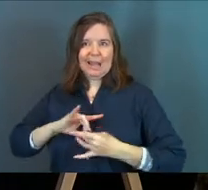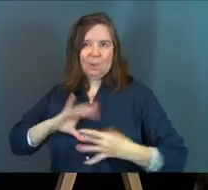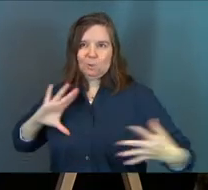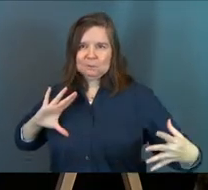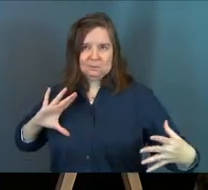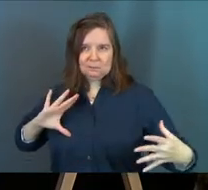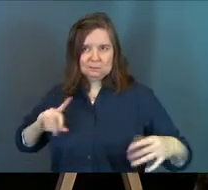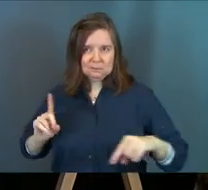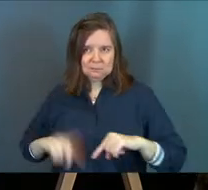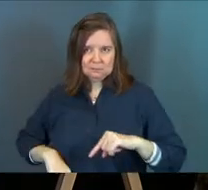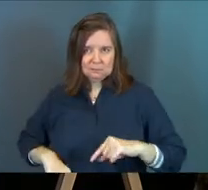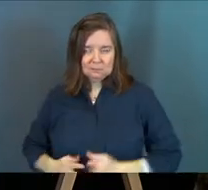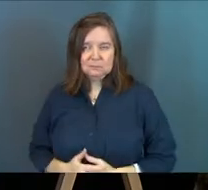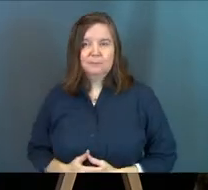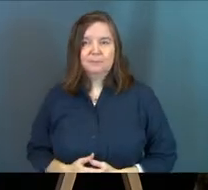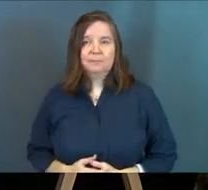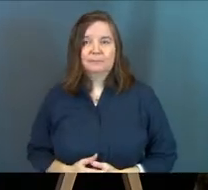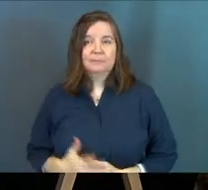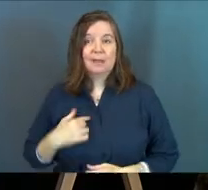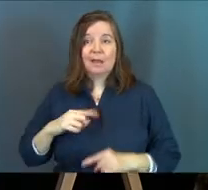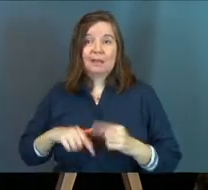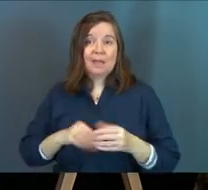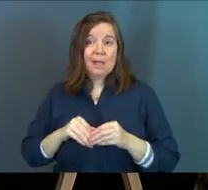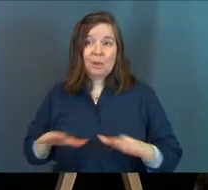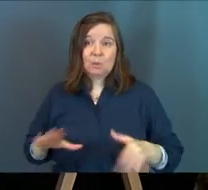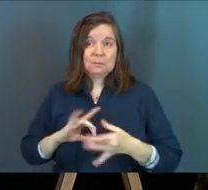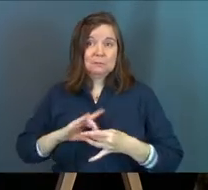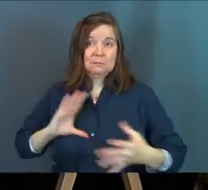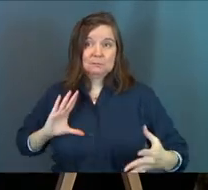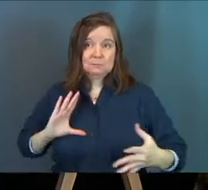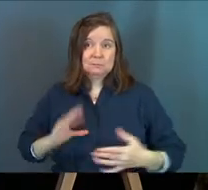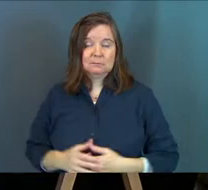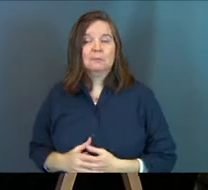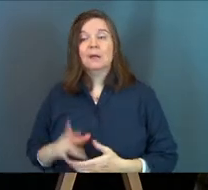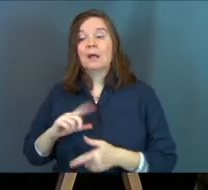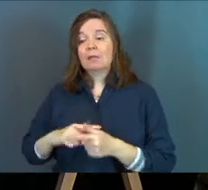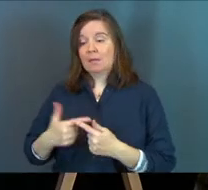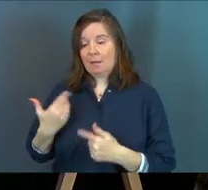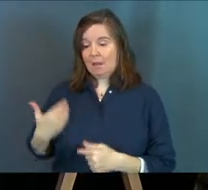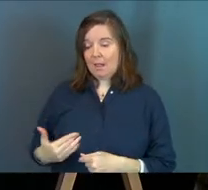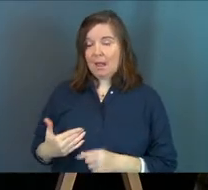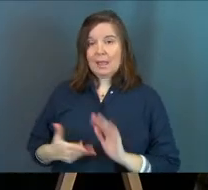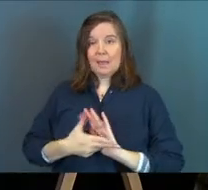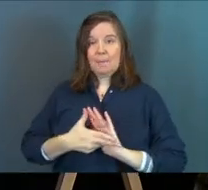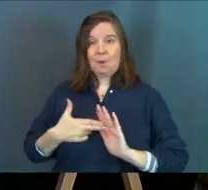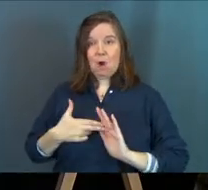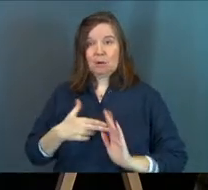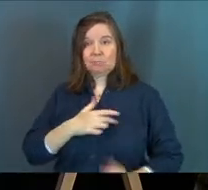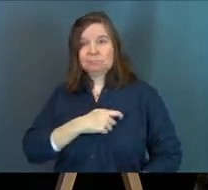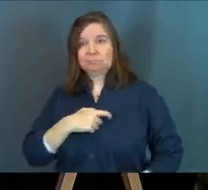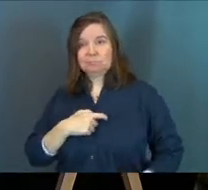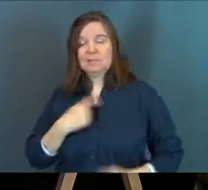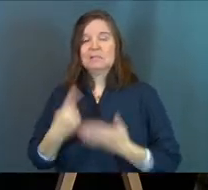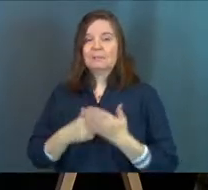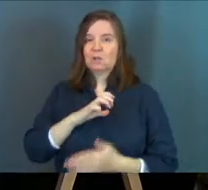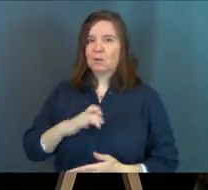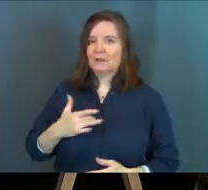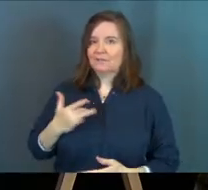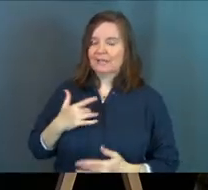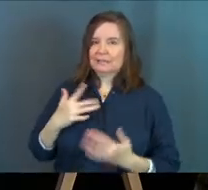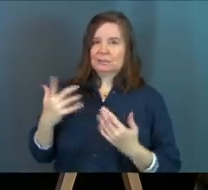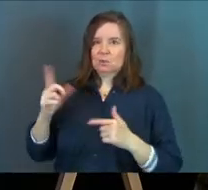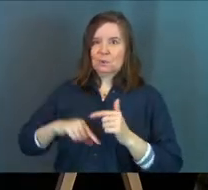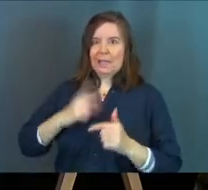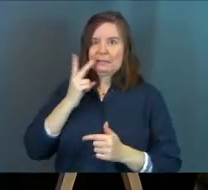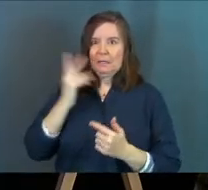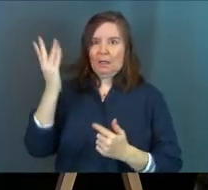it. Amen. That I cannot lose it. And that I am marked. Sometimes our Christianity feels like an